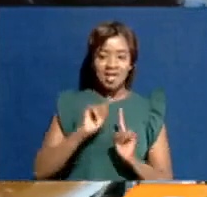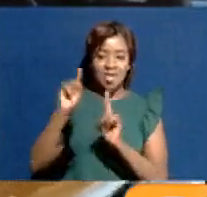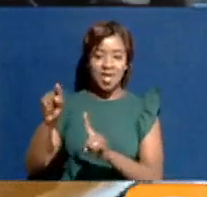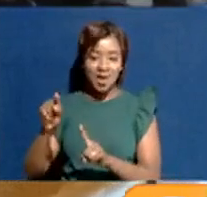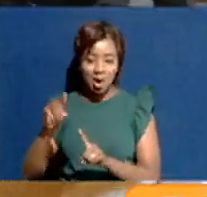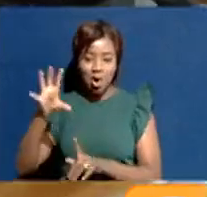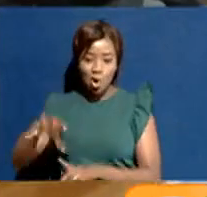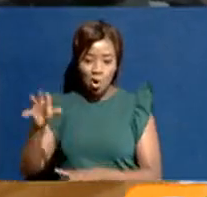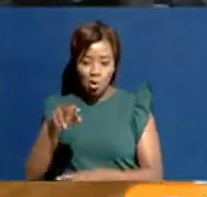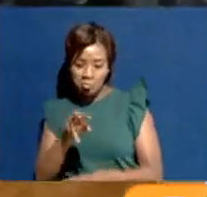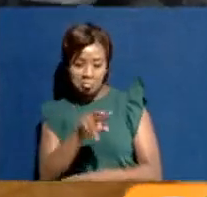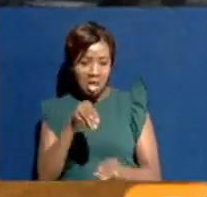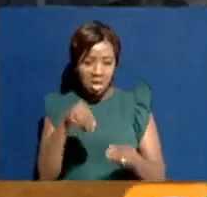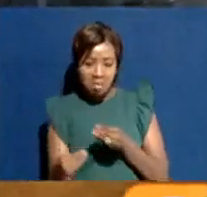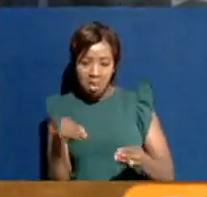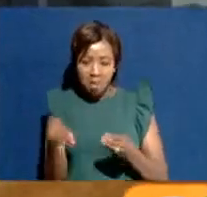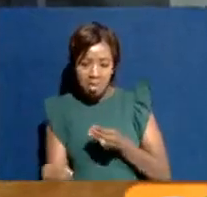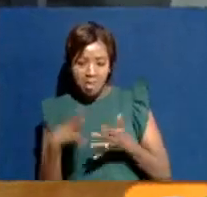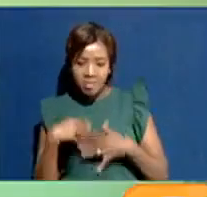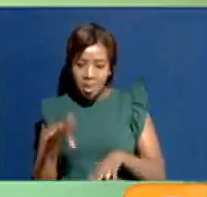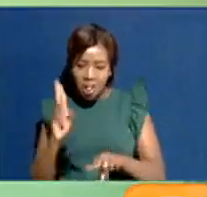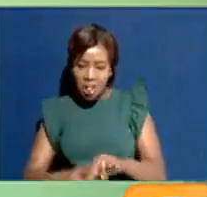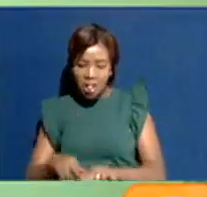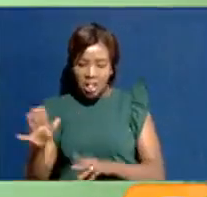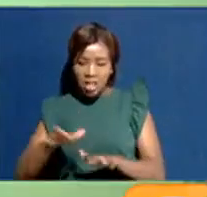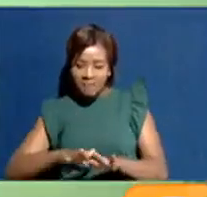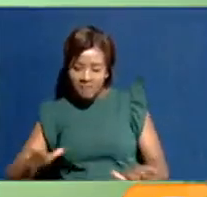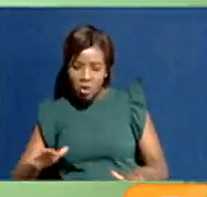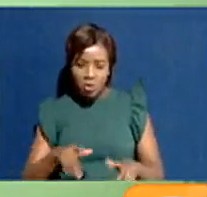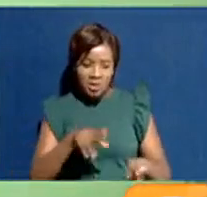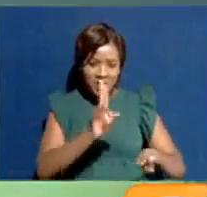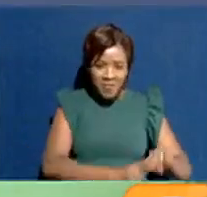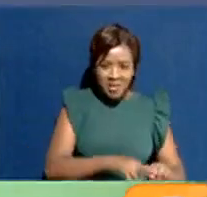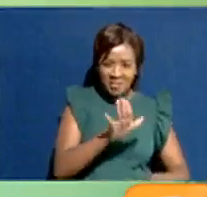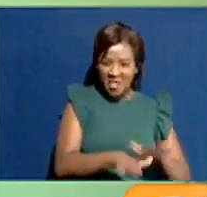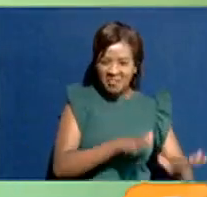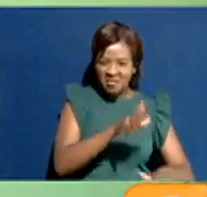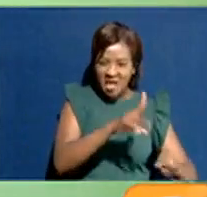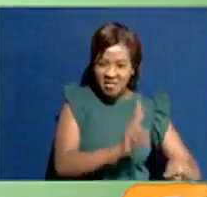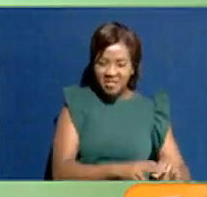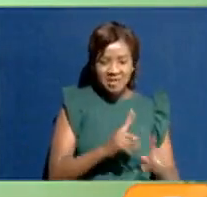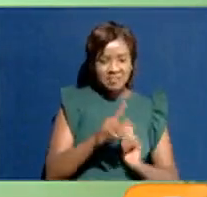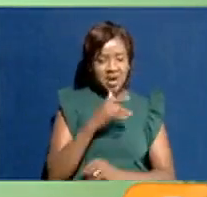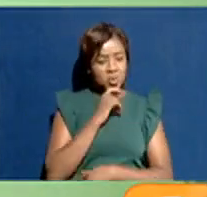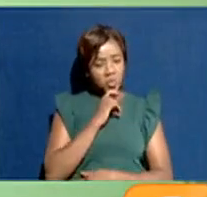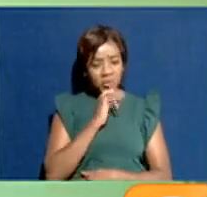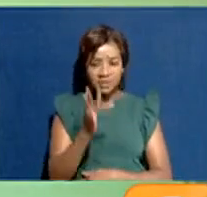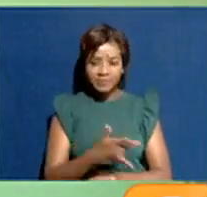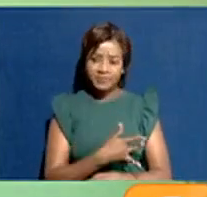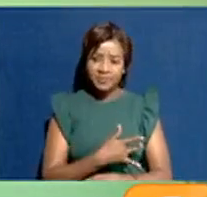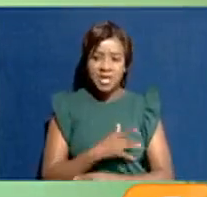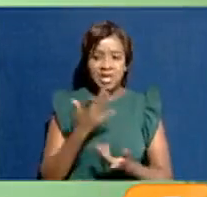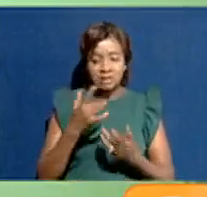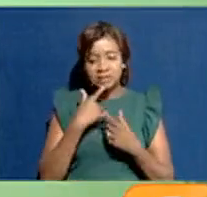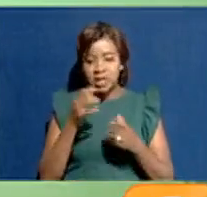we did a bit of research and we noticed that actually the technology hasn't changed in maybe 50 to 70 years. So we're